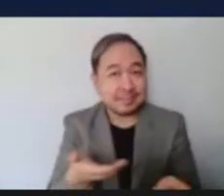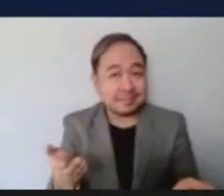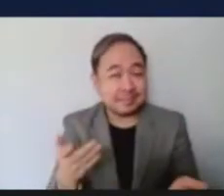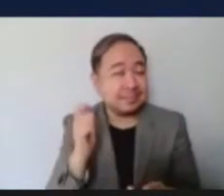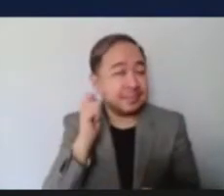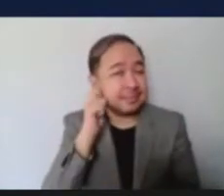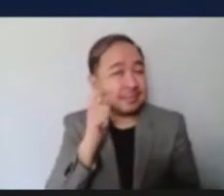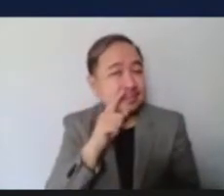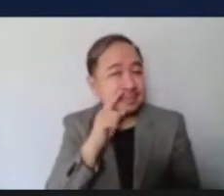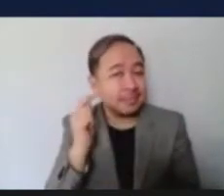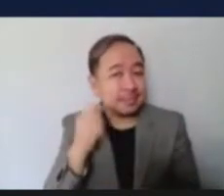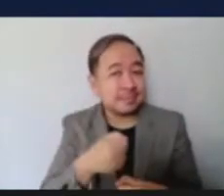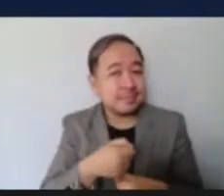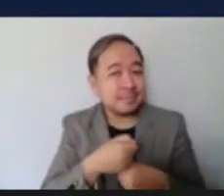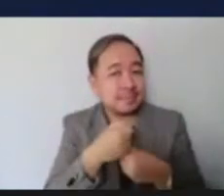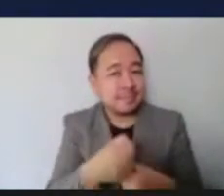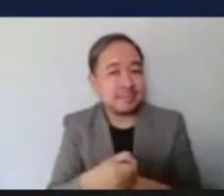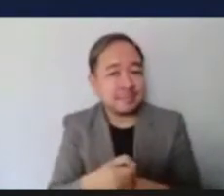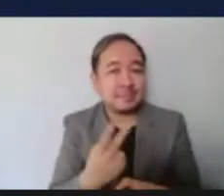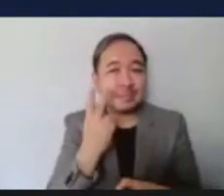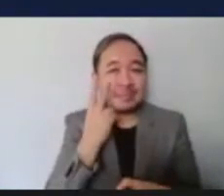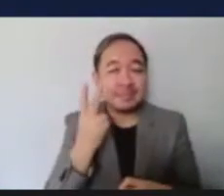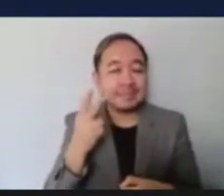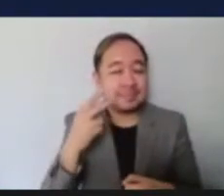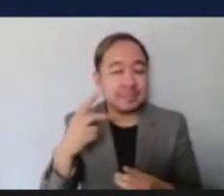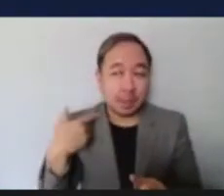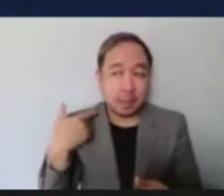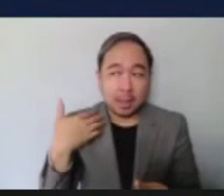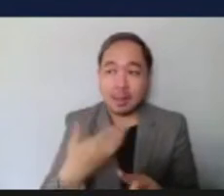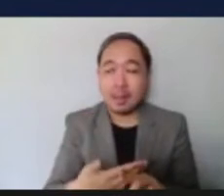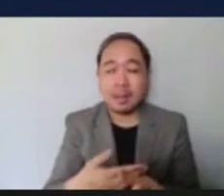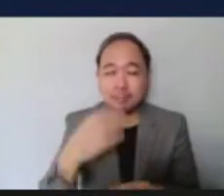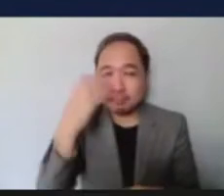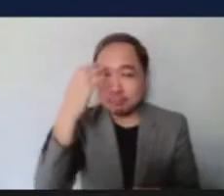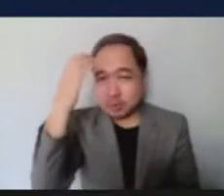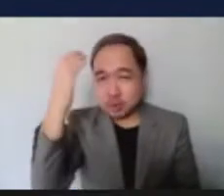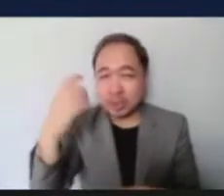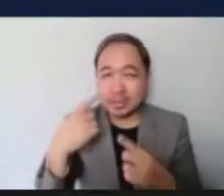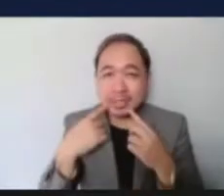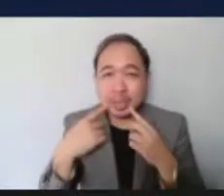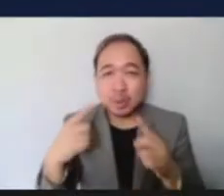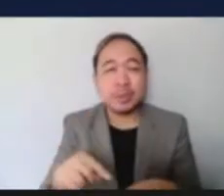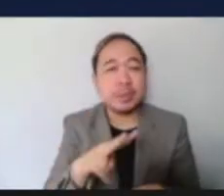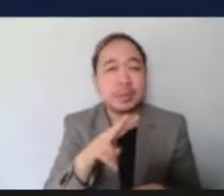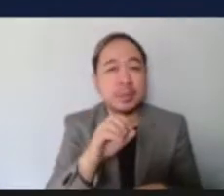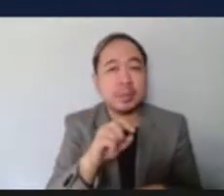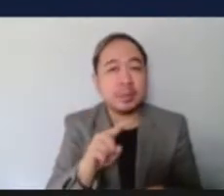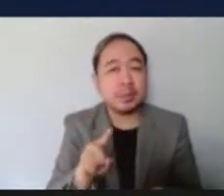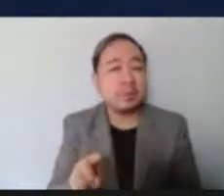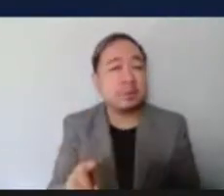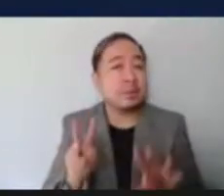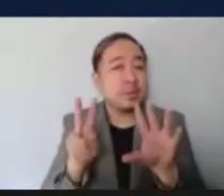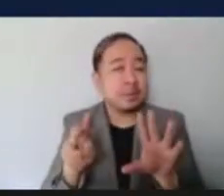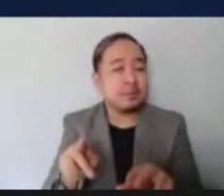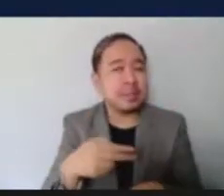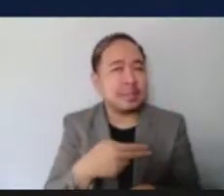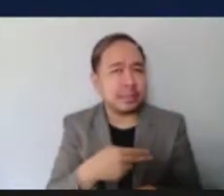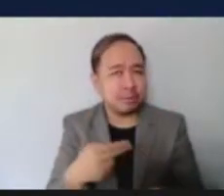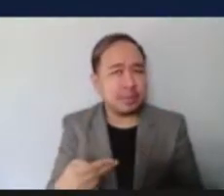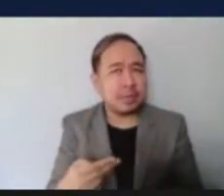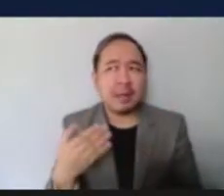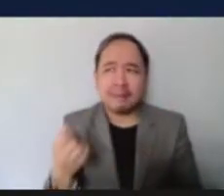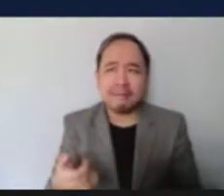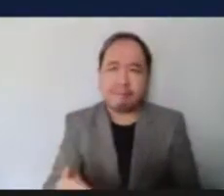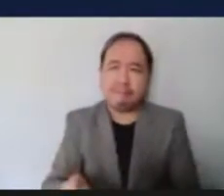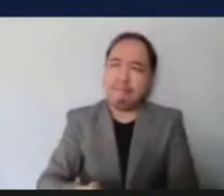seeing the adoption of the ministerial declaration in 2017 Indonesia has to commented significant